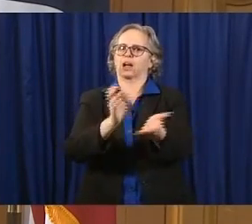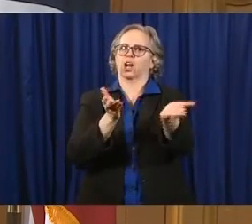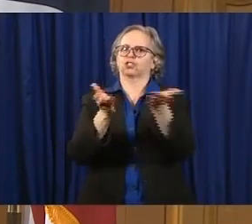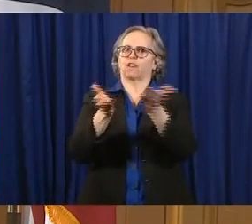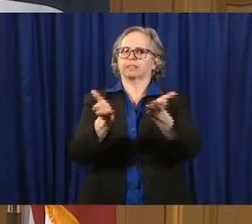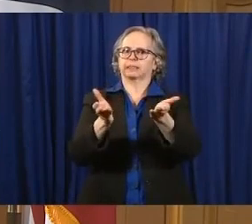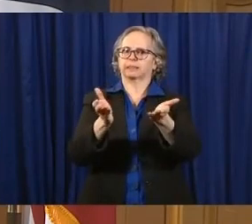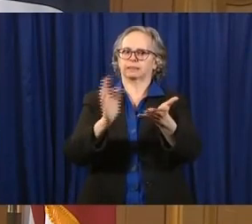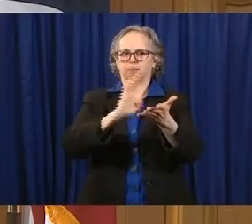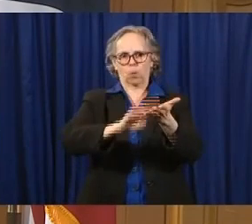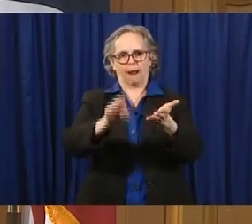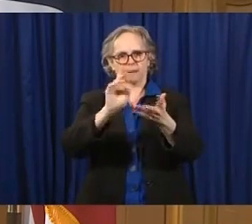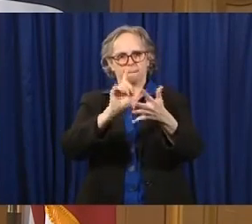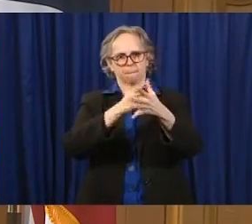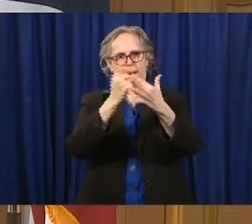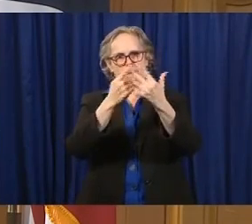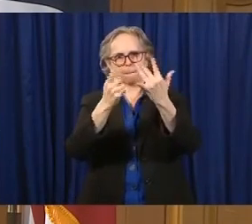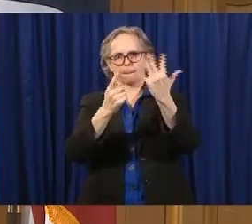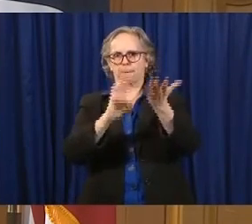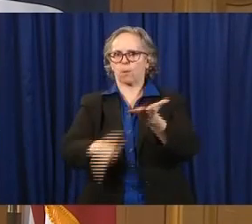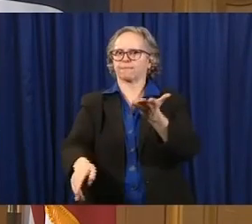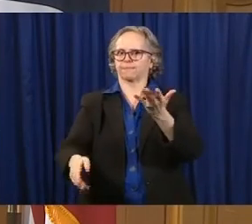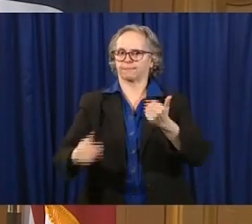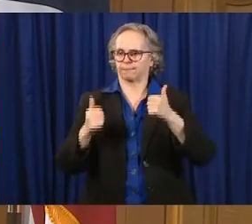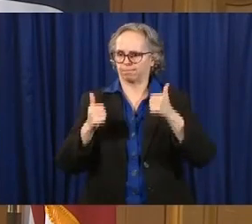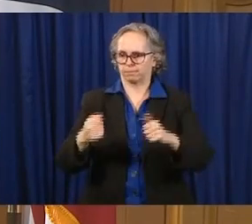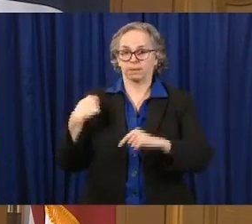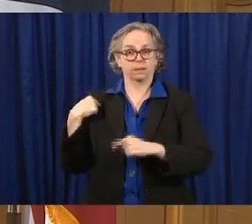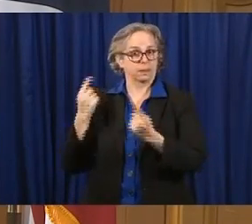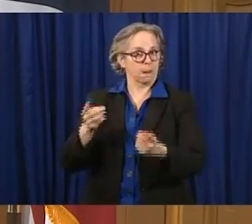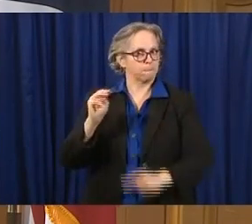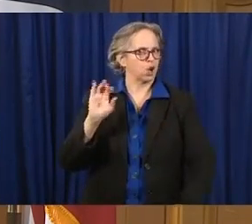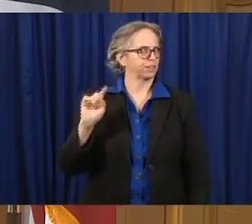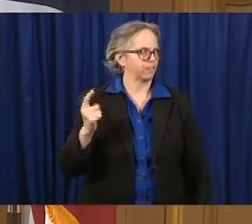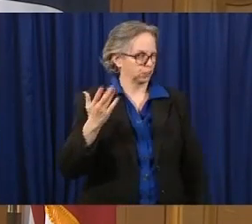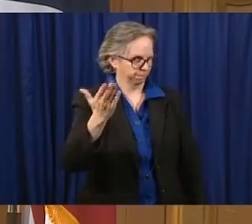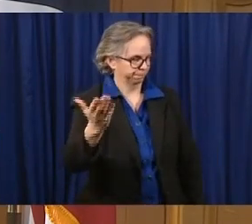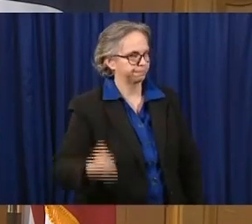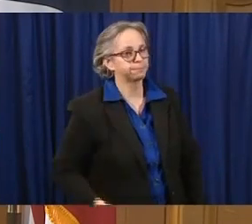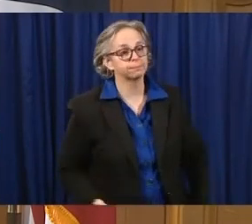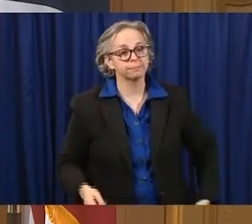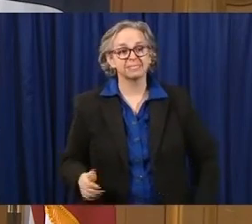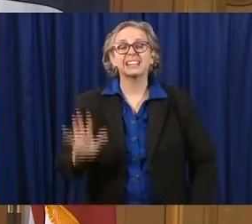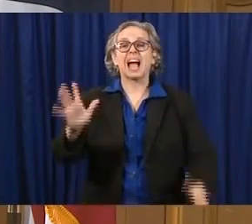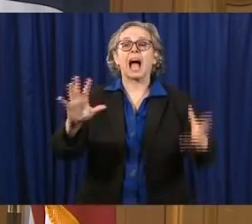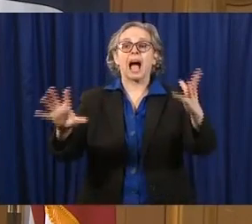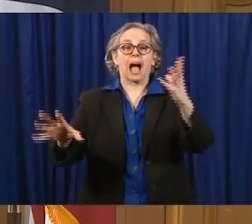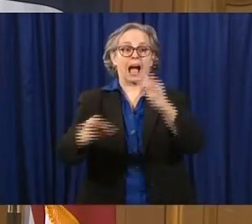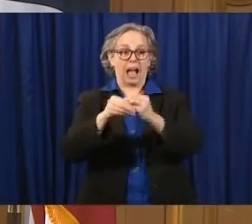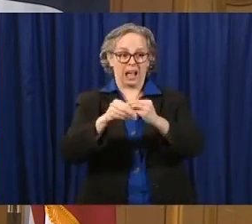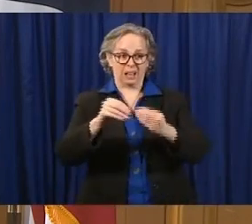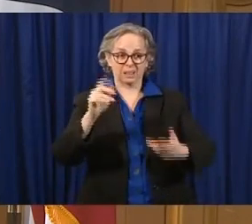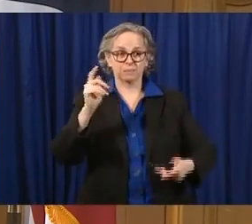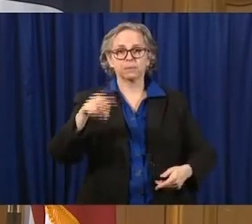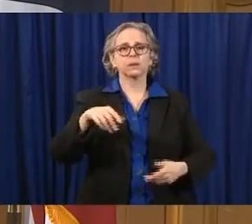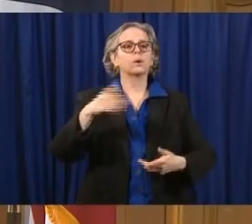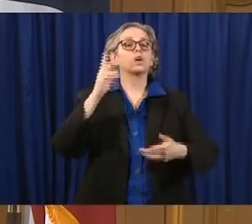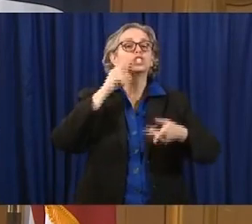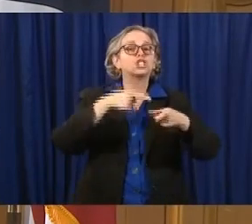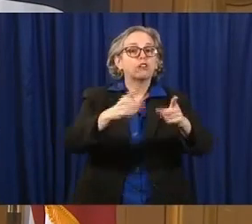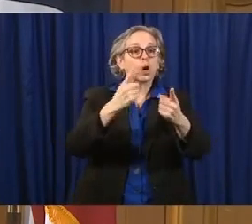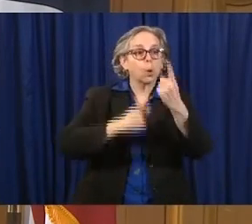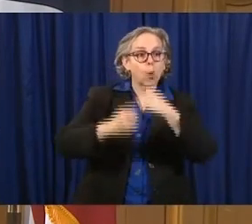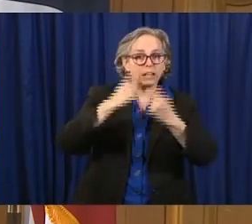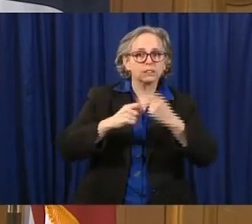Our director, when we get to questions, will be on the line. Maureen Corcoran will be on the line if anyone has